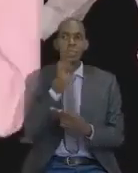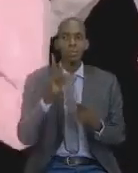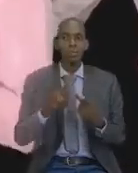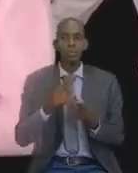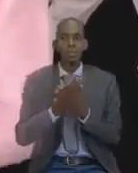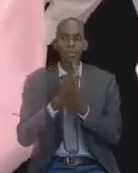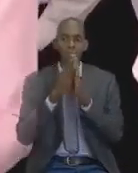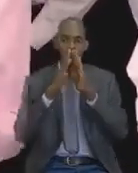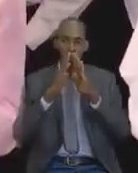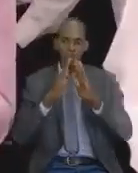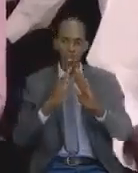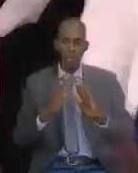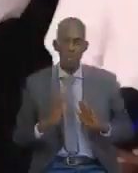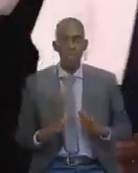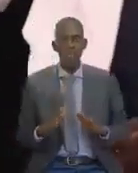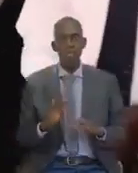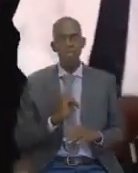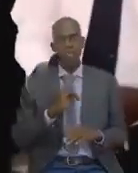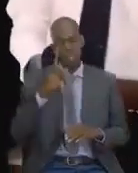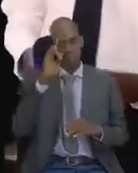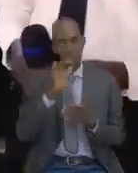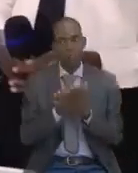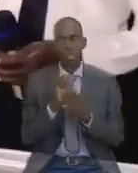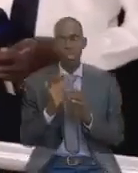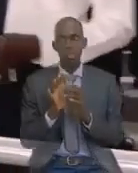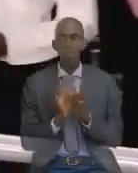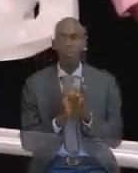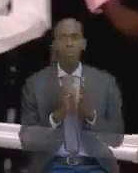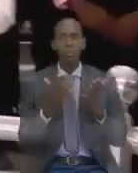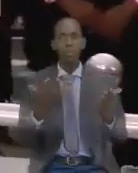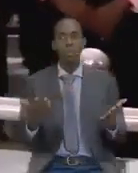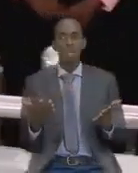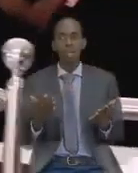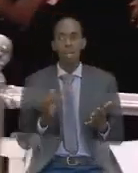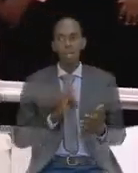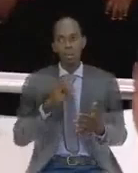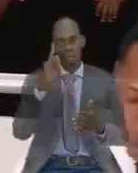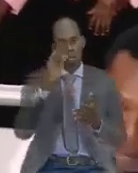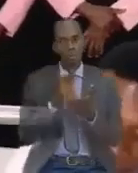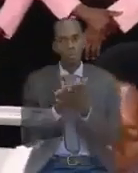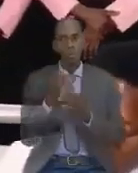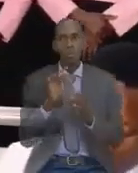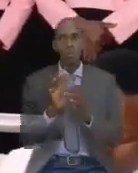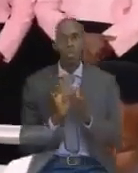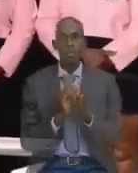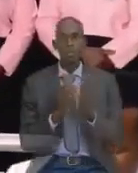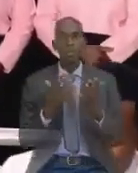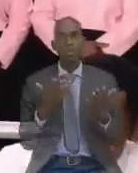I believe.